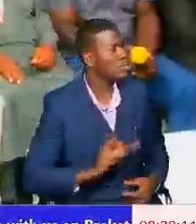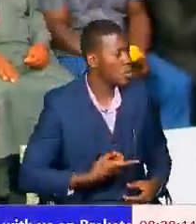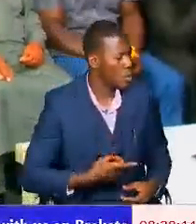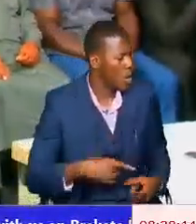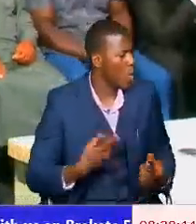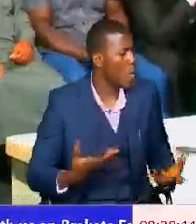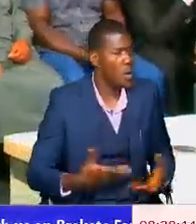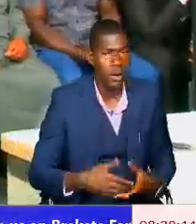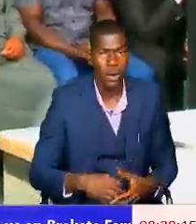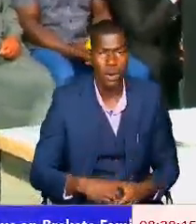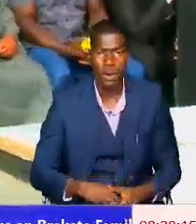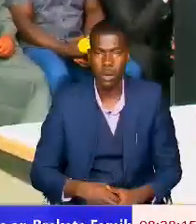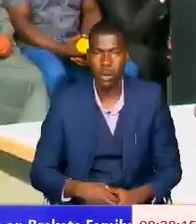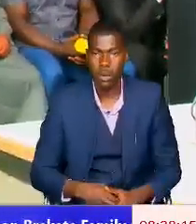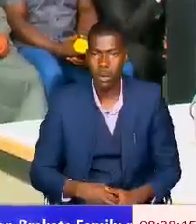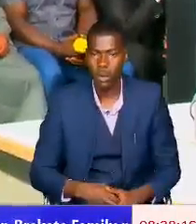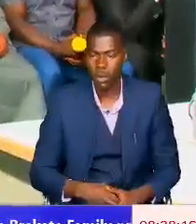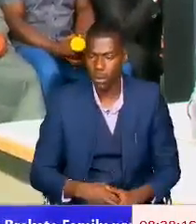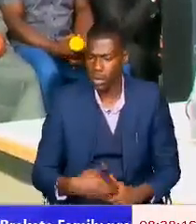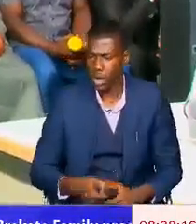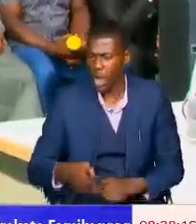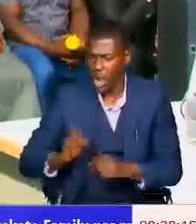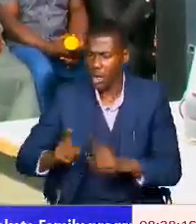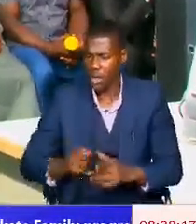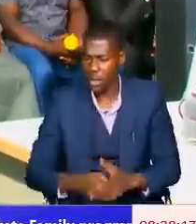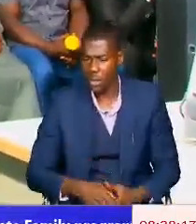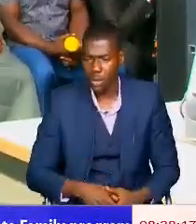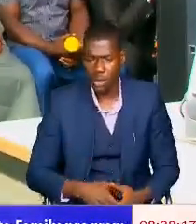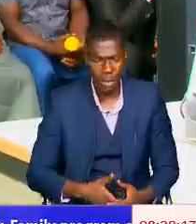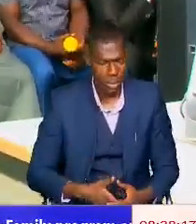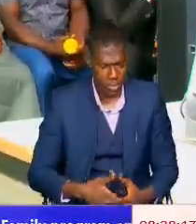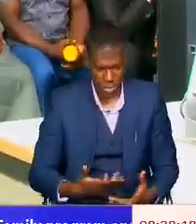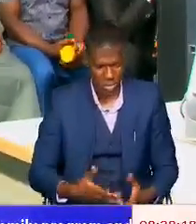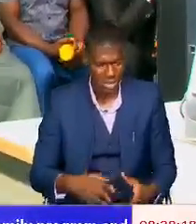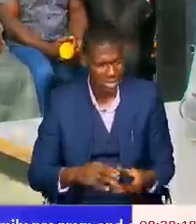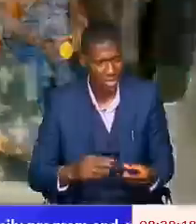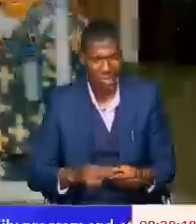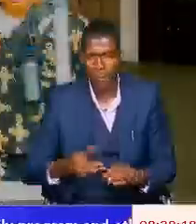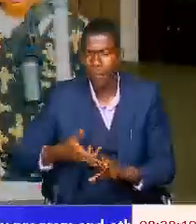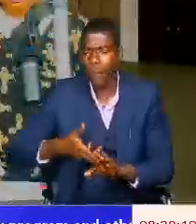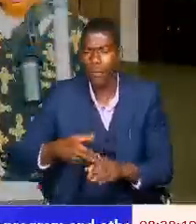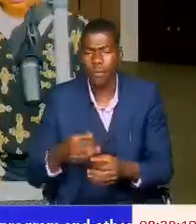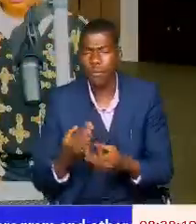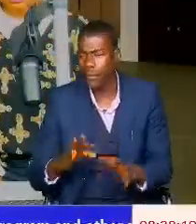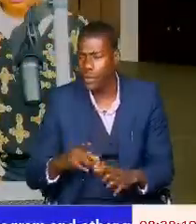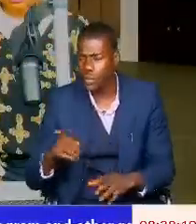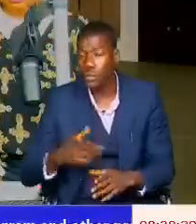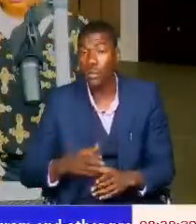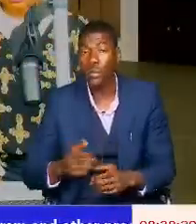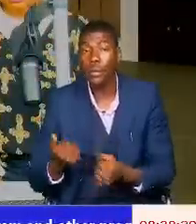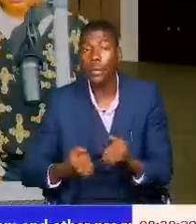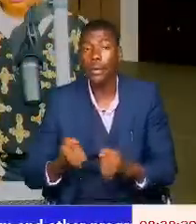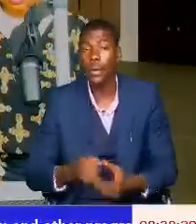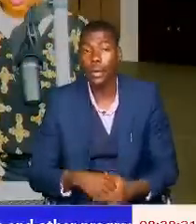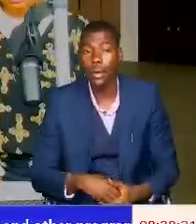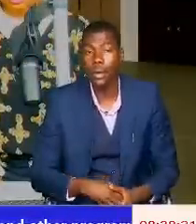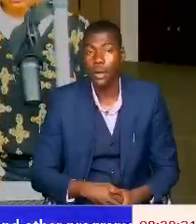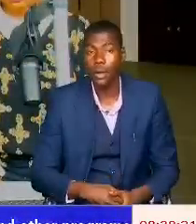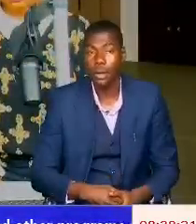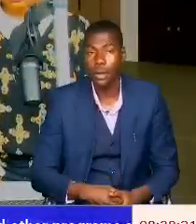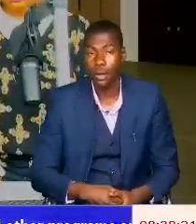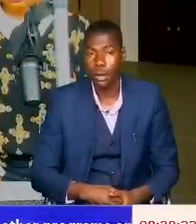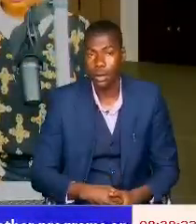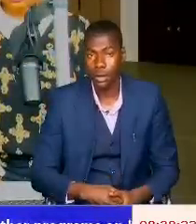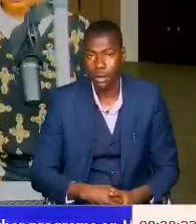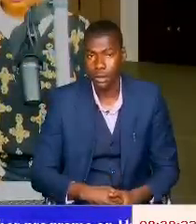I said, what you they do there? He said, nah, my motor spot. Now, he finished for my motor. I said, where finish for your motor. Now, there you go, sit down,